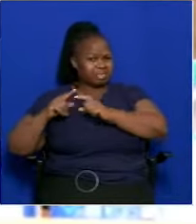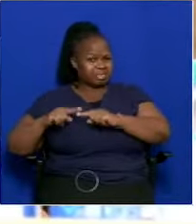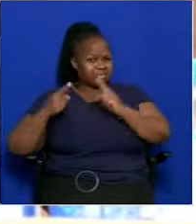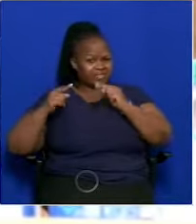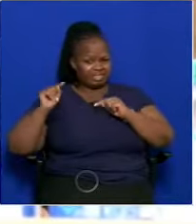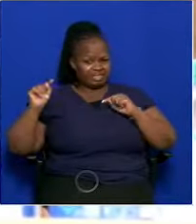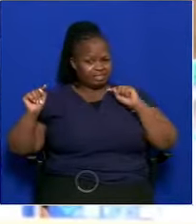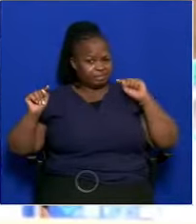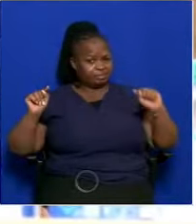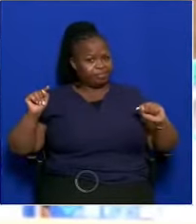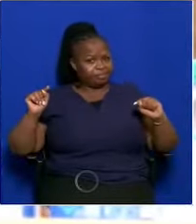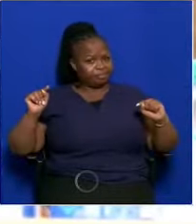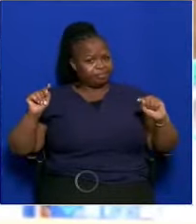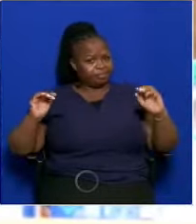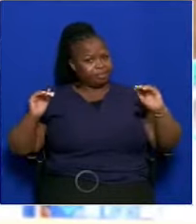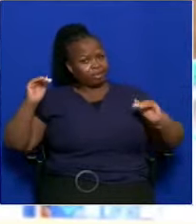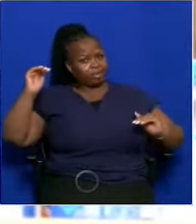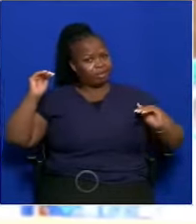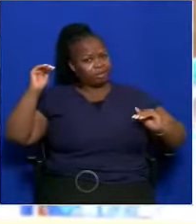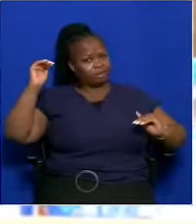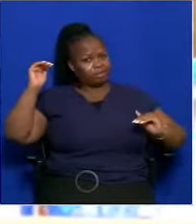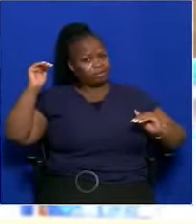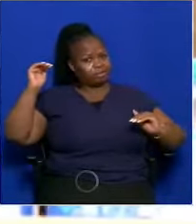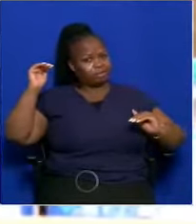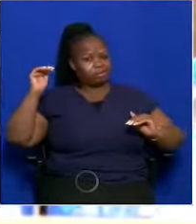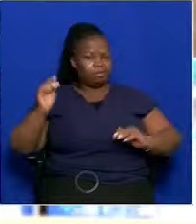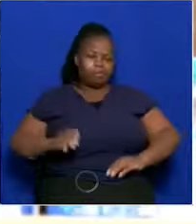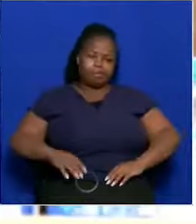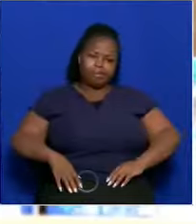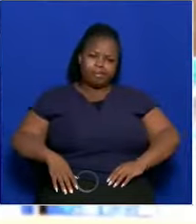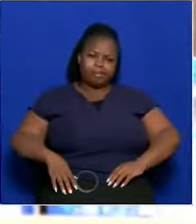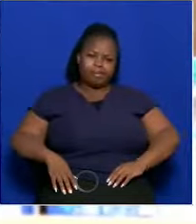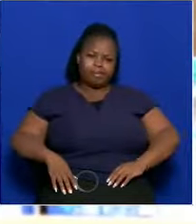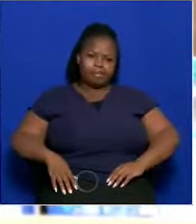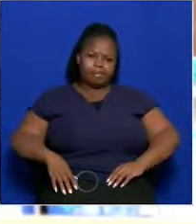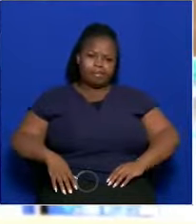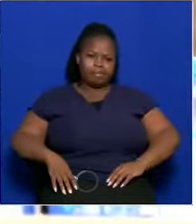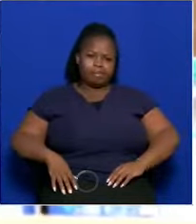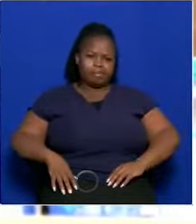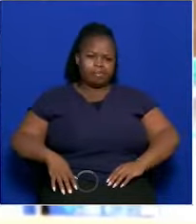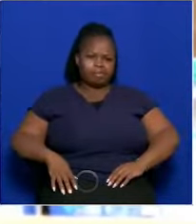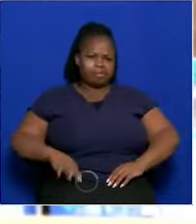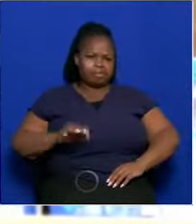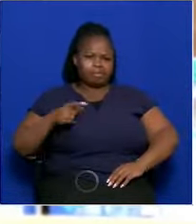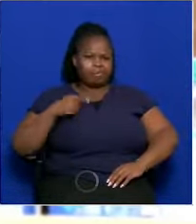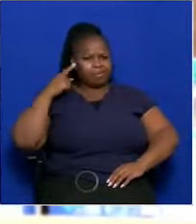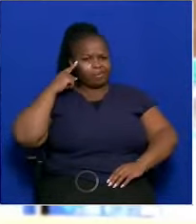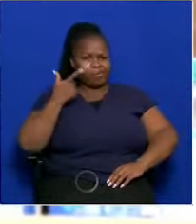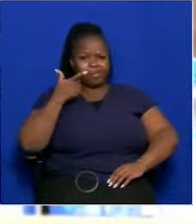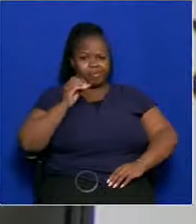if one of the two quotations was lesser than the other? Wouldn't the 70,000 take care of that?